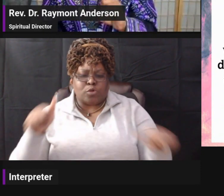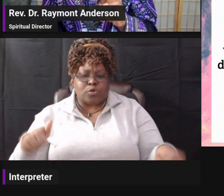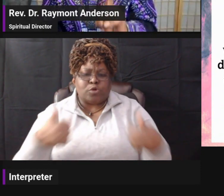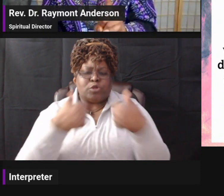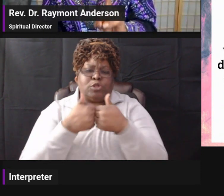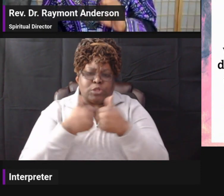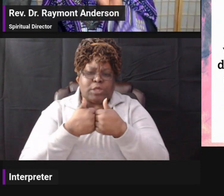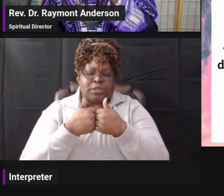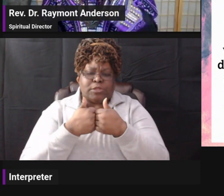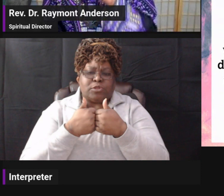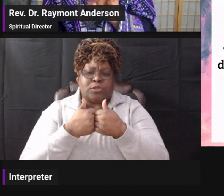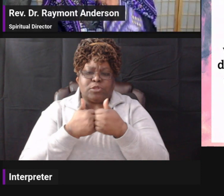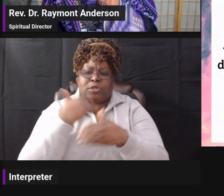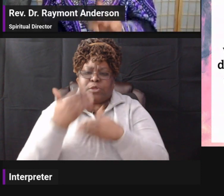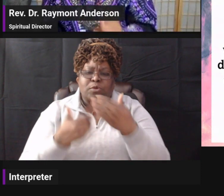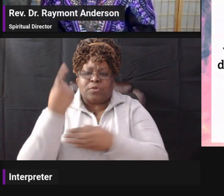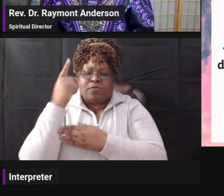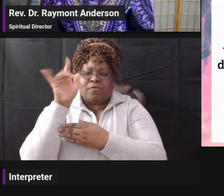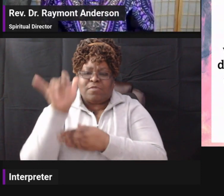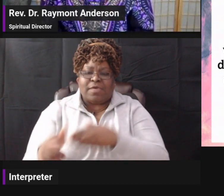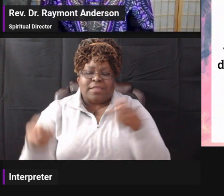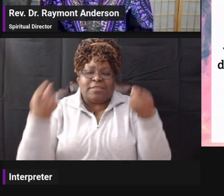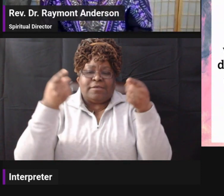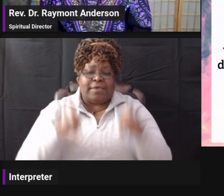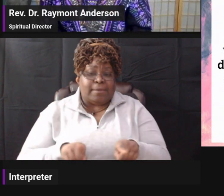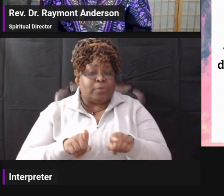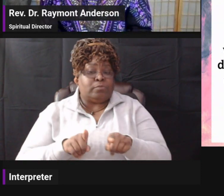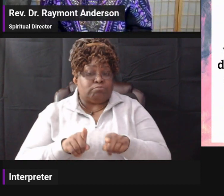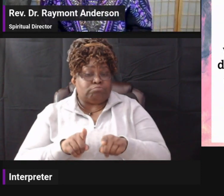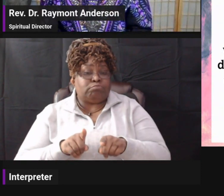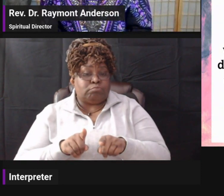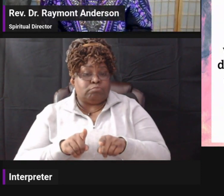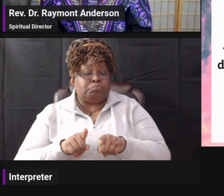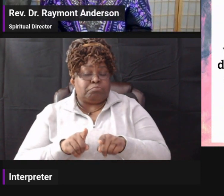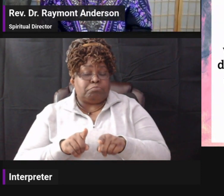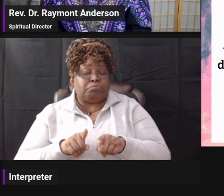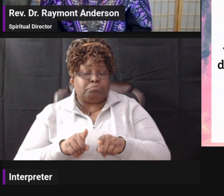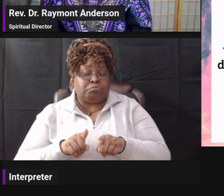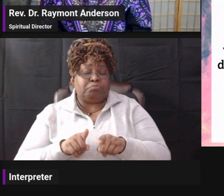and obstacles and challenges in order to manifest that.